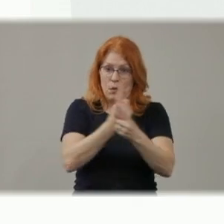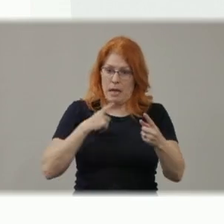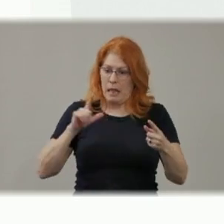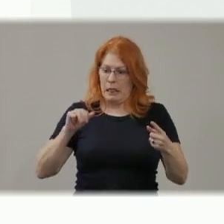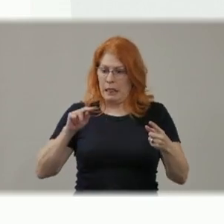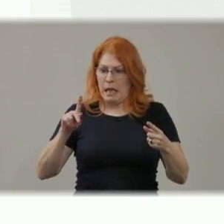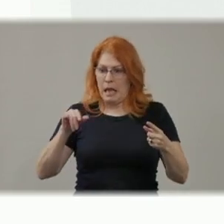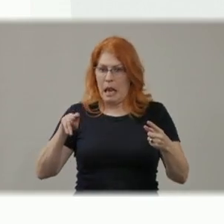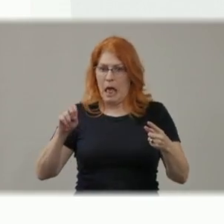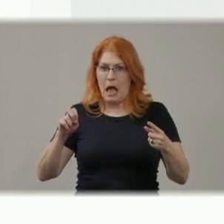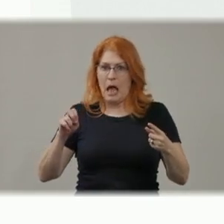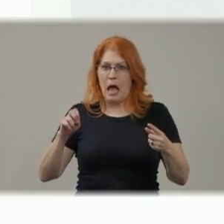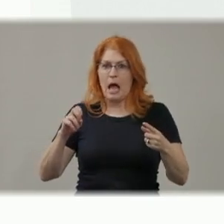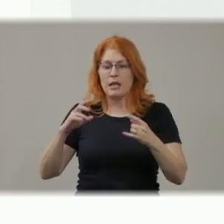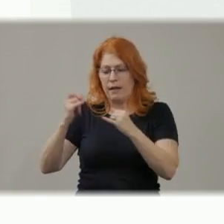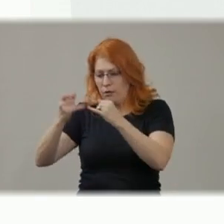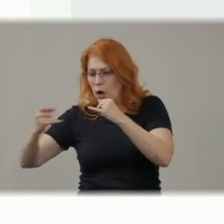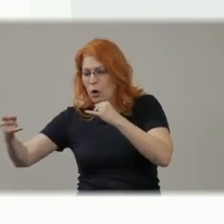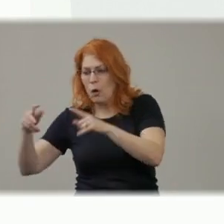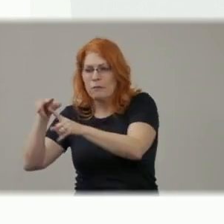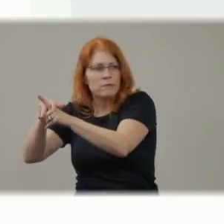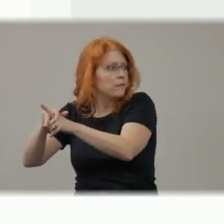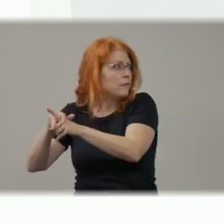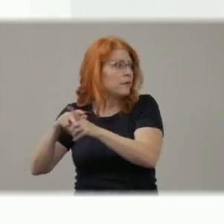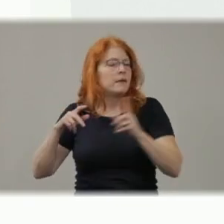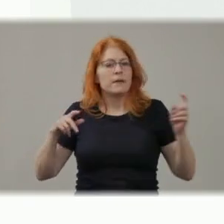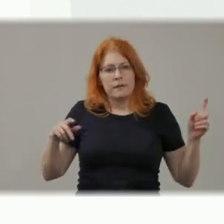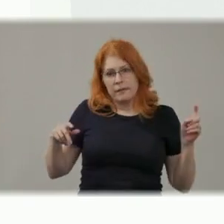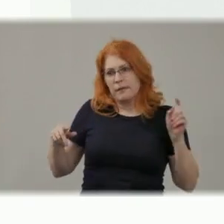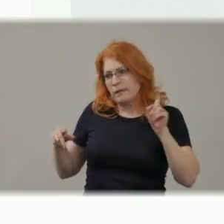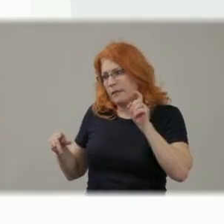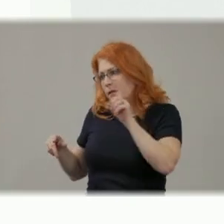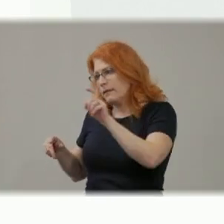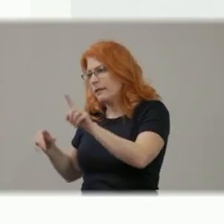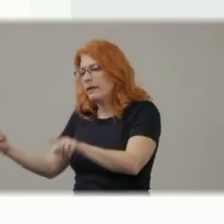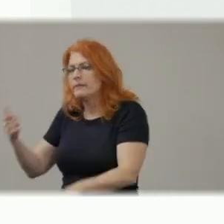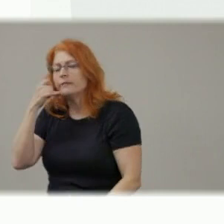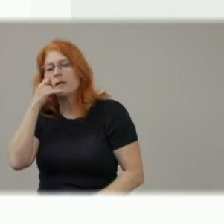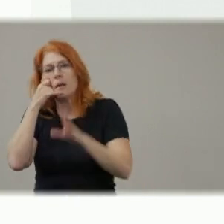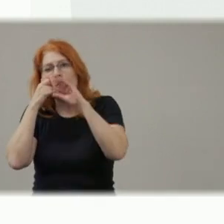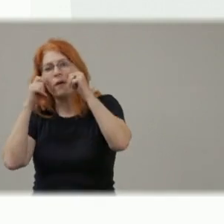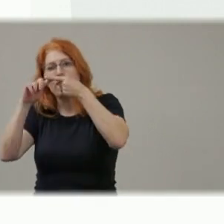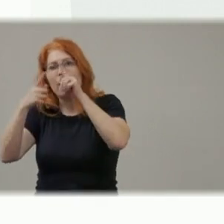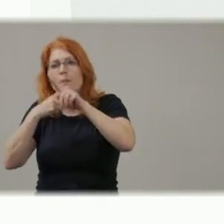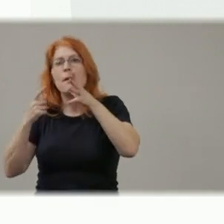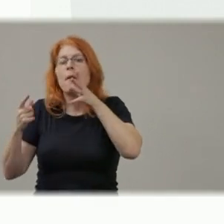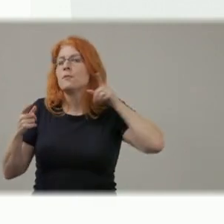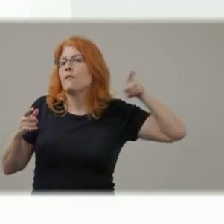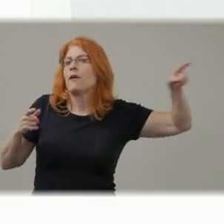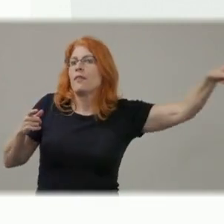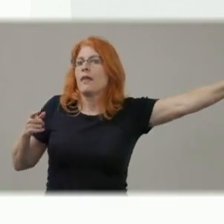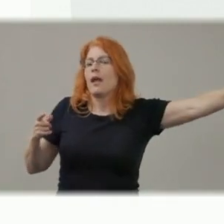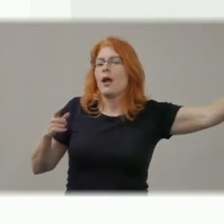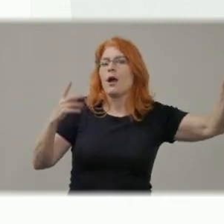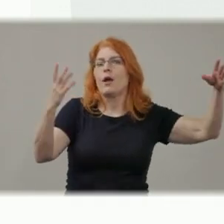landline. You were stuck to the cord, walking over here, talking to your boyfriend while your mom's over here, the door's shut. We don't have